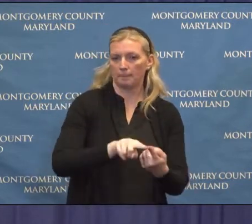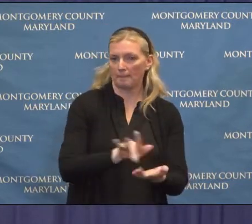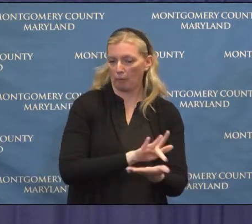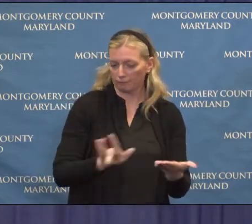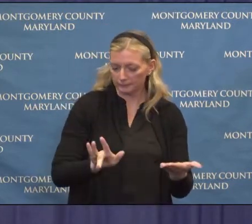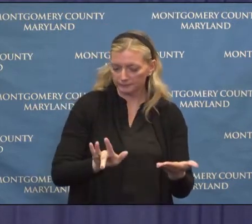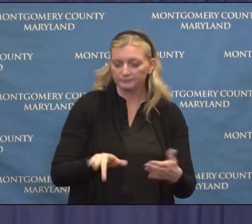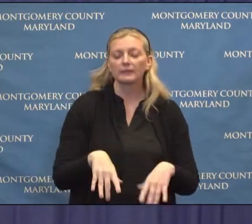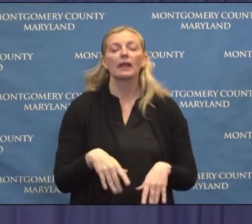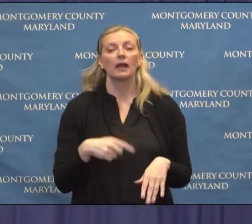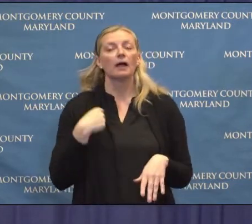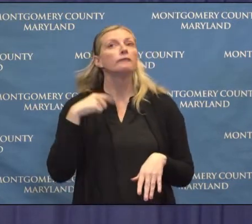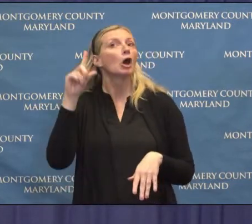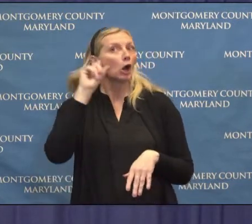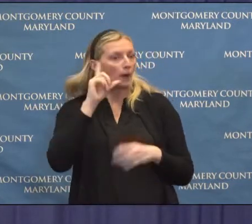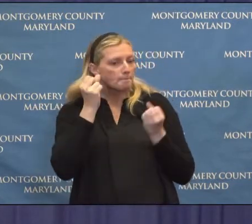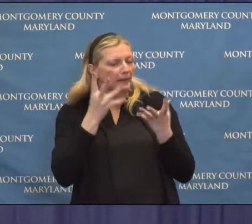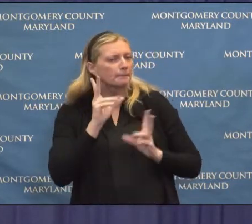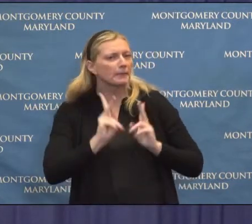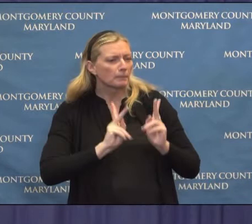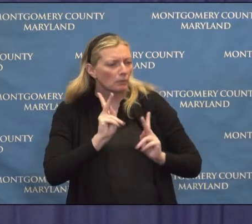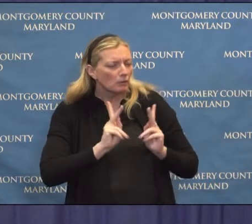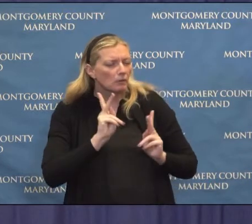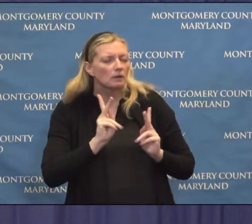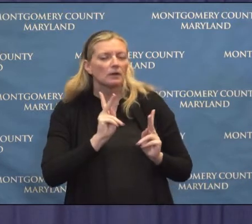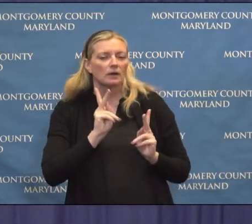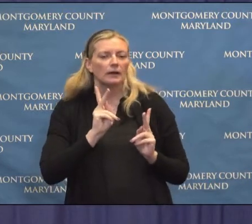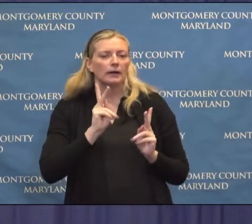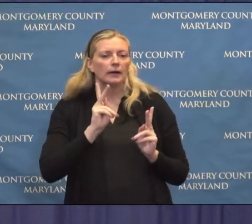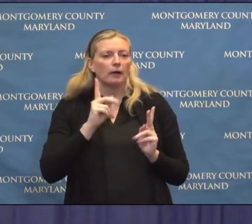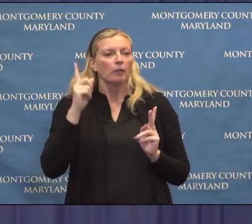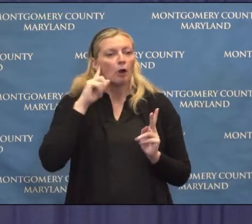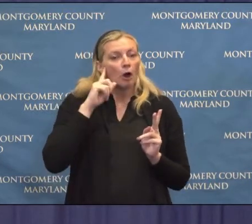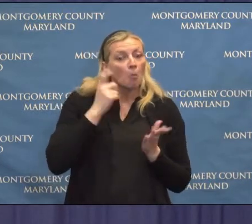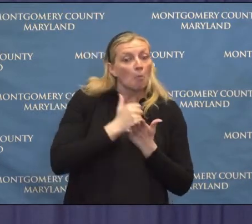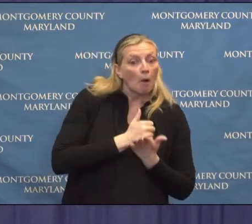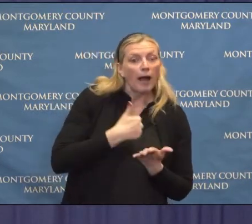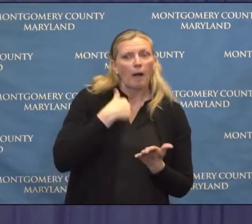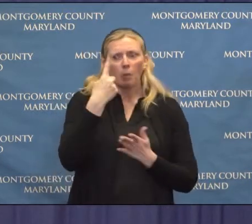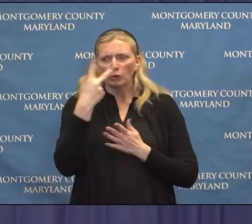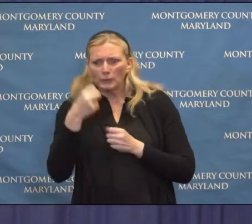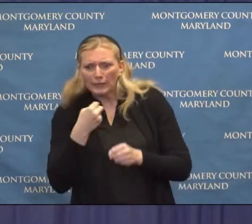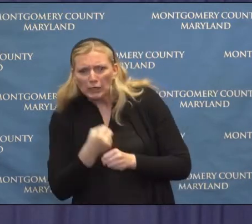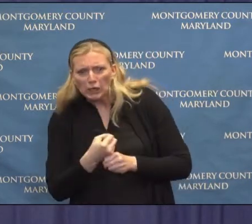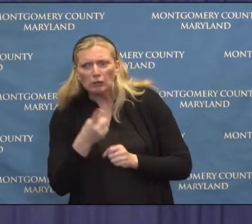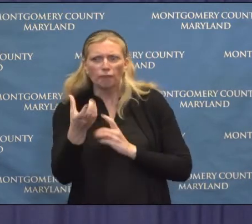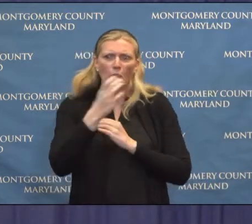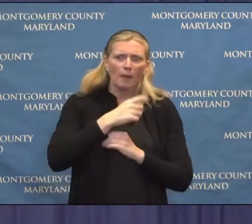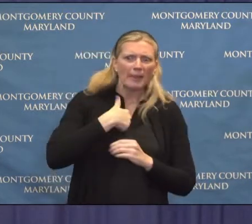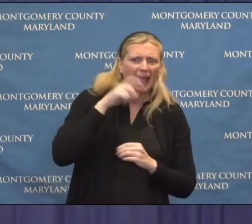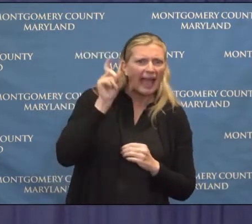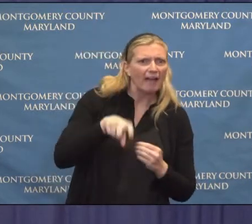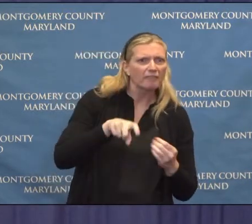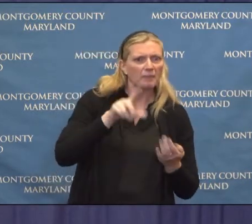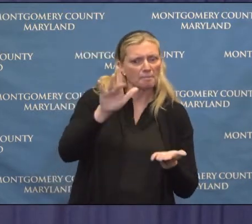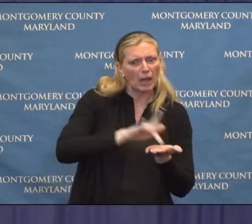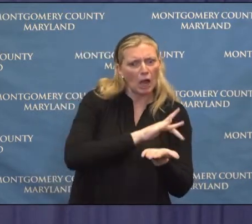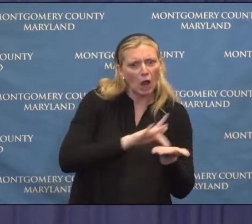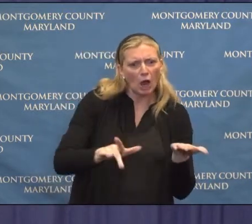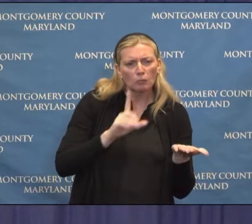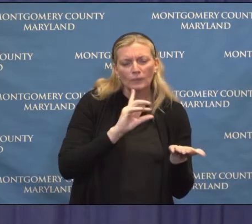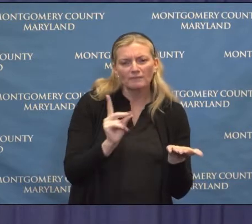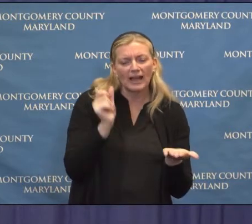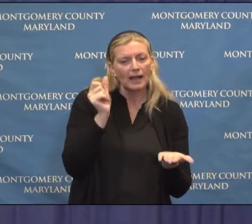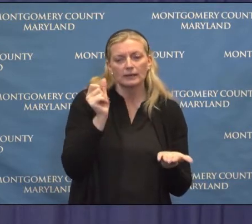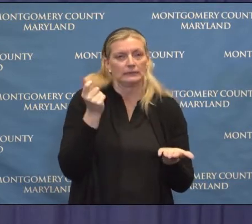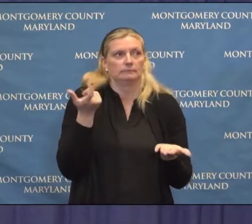getting assistance and then discovering that the loans were going to be 1 or 2 year loans, and they'd be forced to pay them back very quickly because most